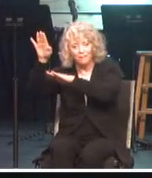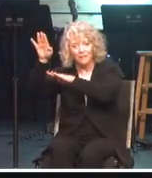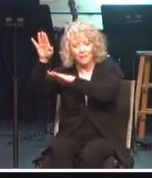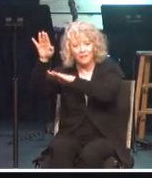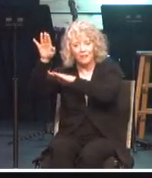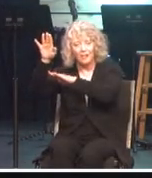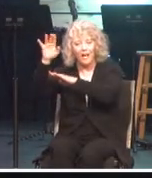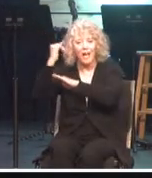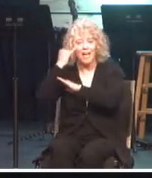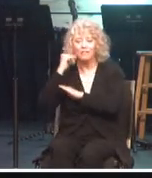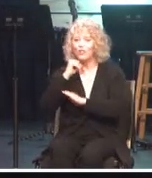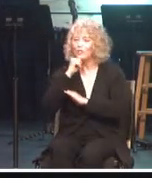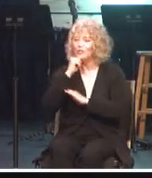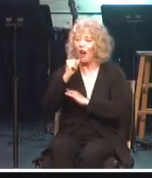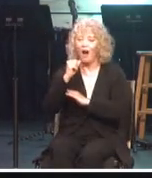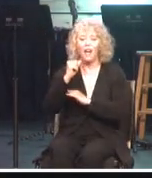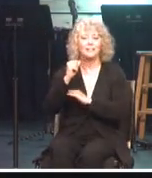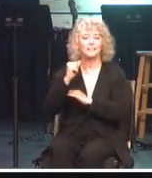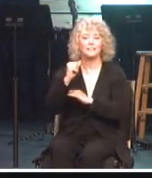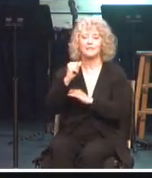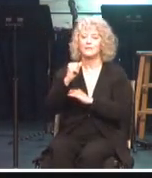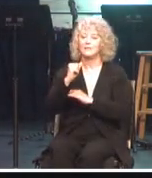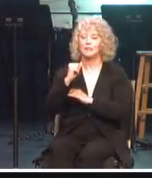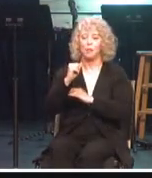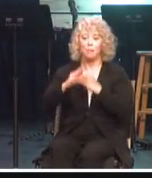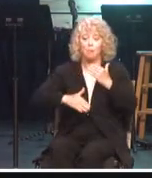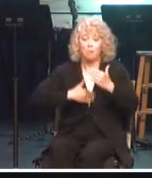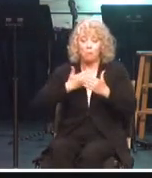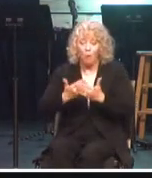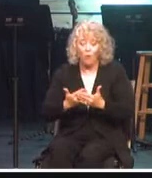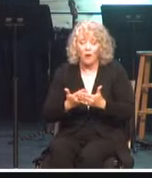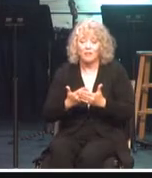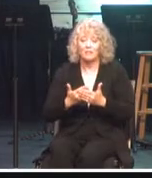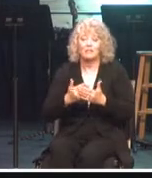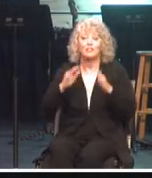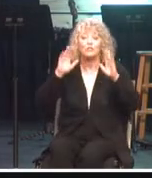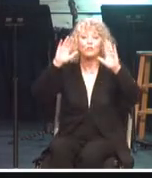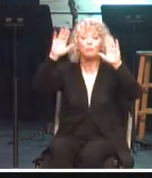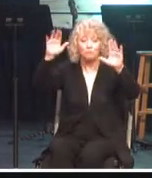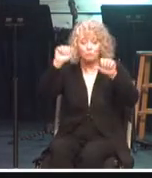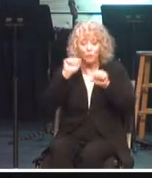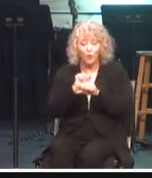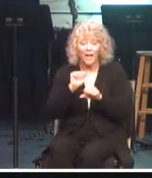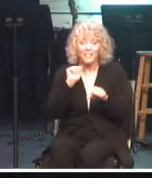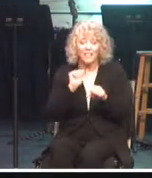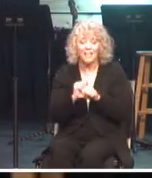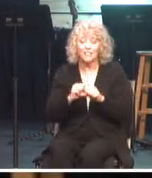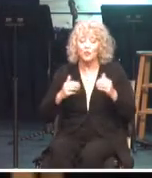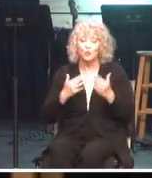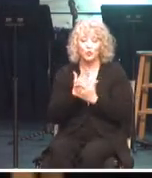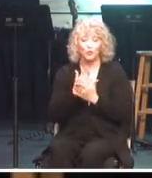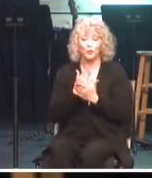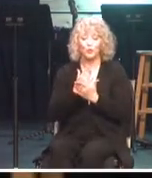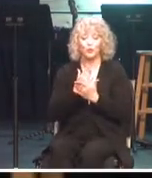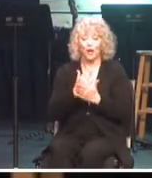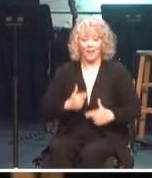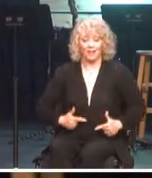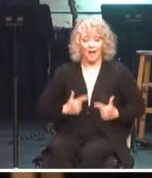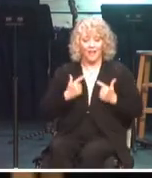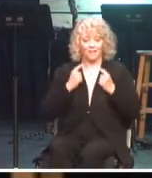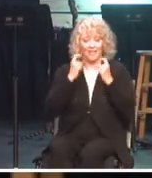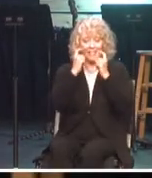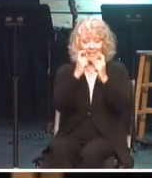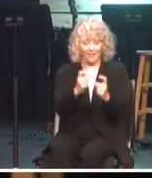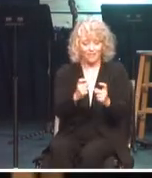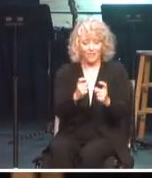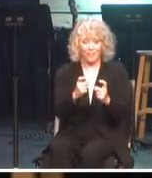unless a supernatural miracle happens to you, unless new life is given to you,